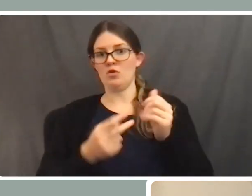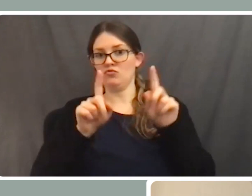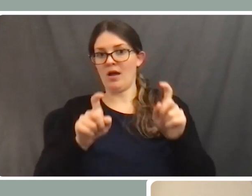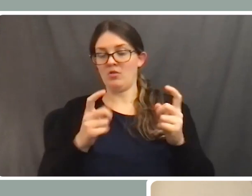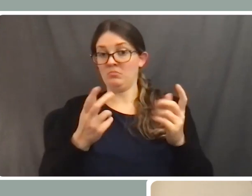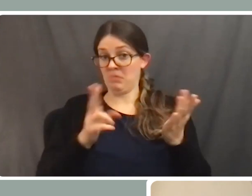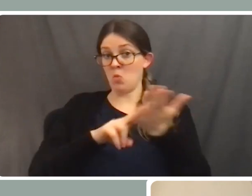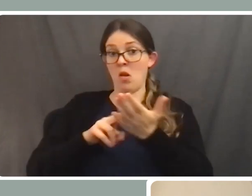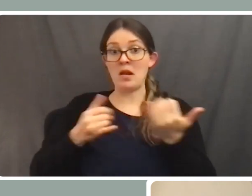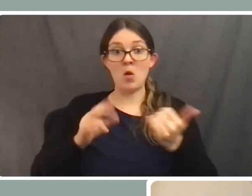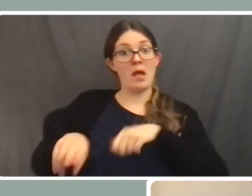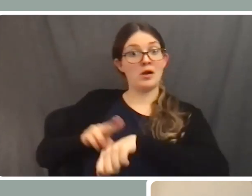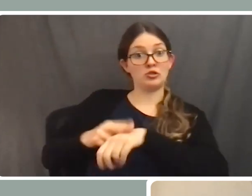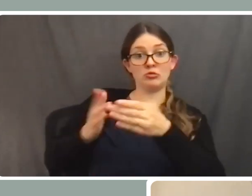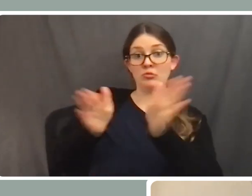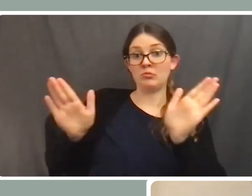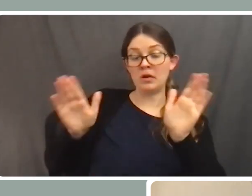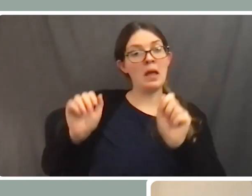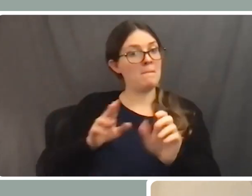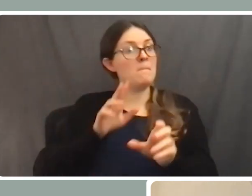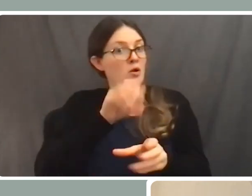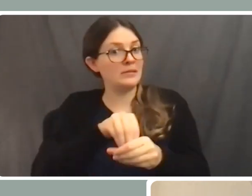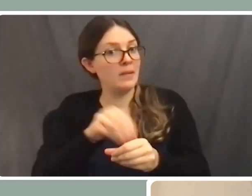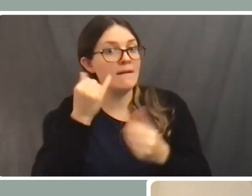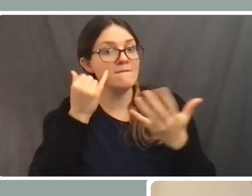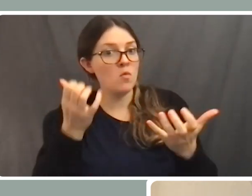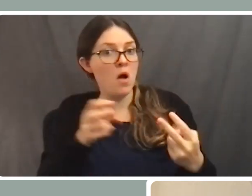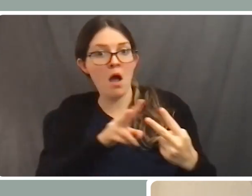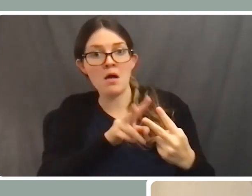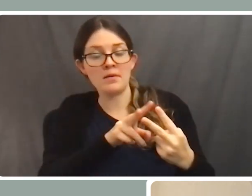enrolling nationally. So there's an opportunity to participate on either